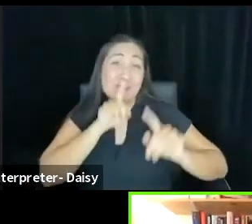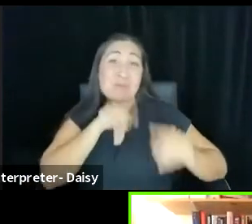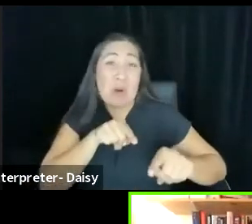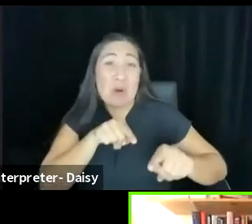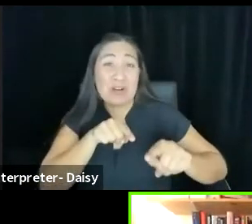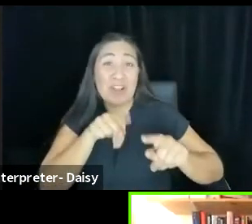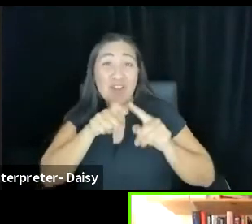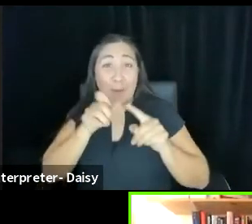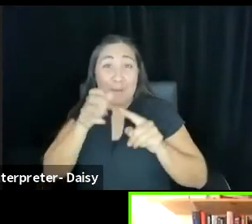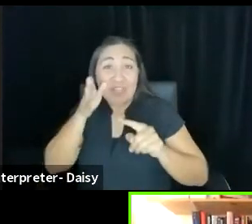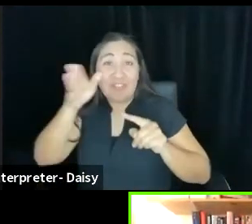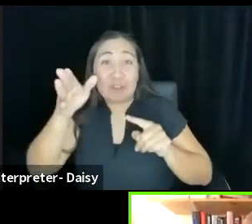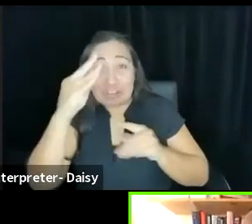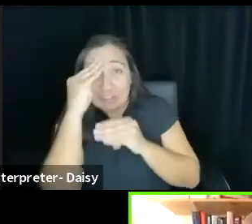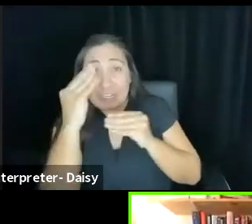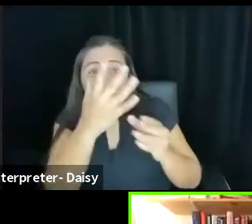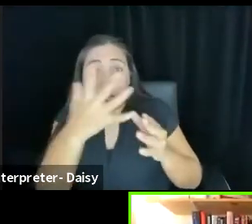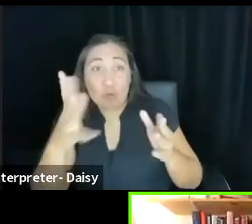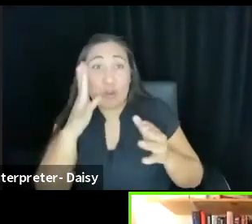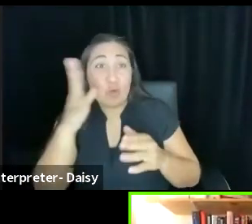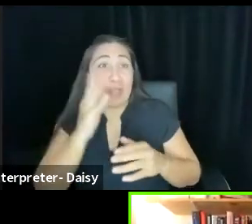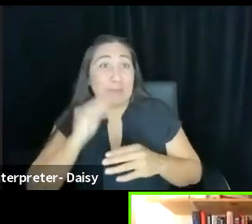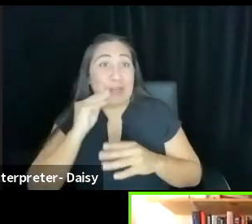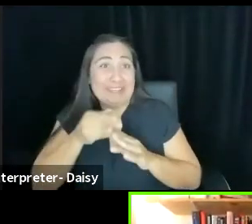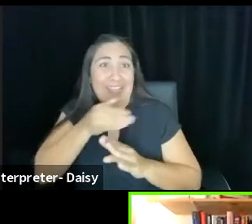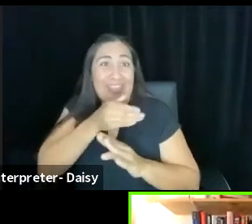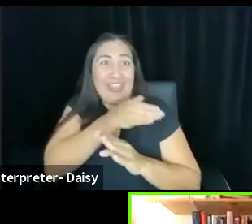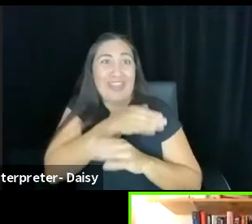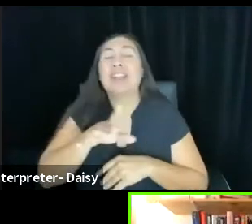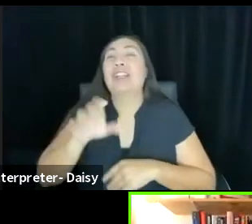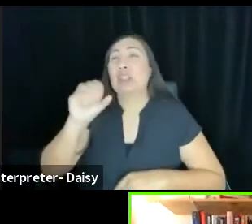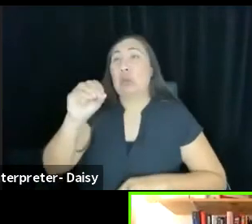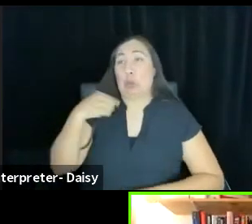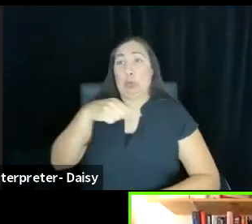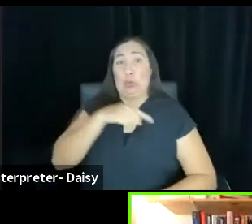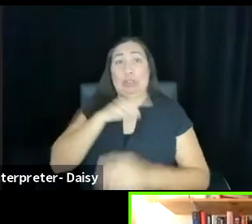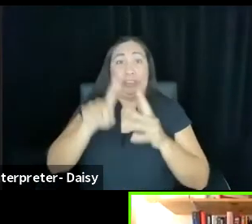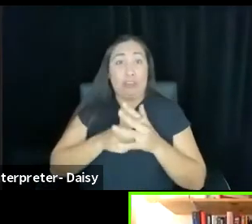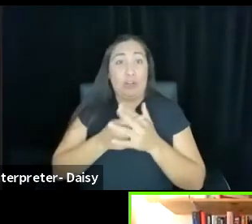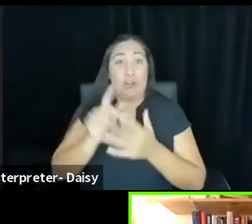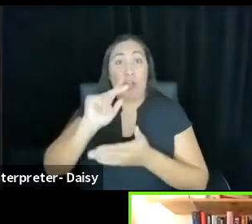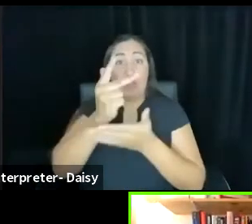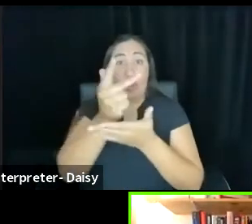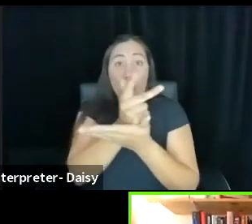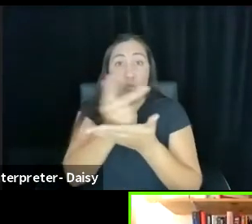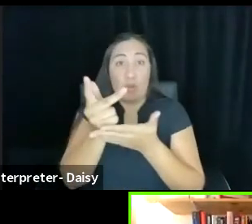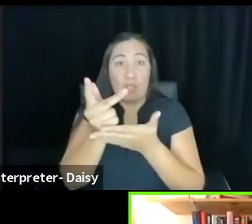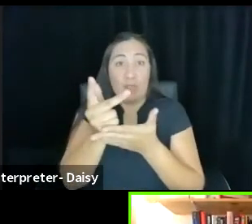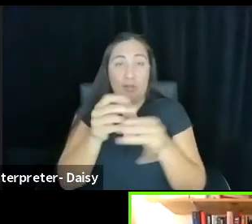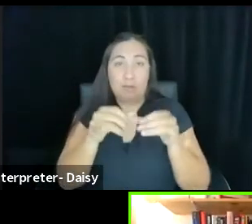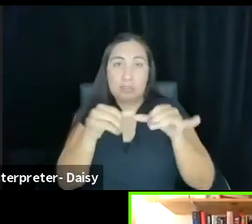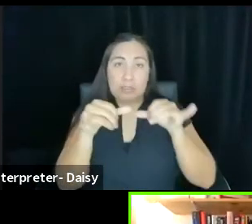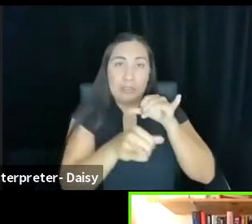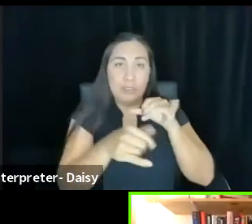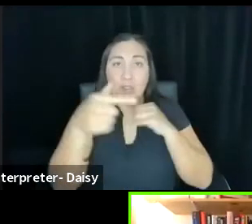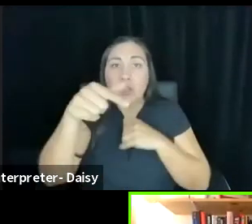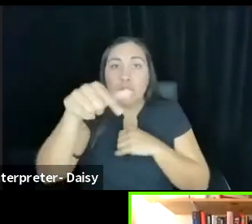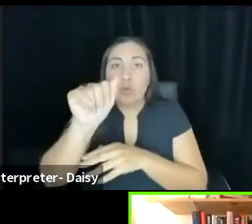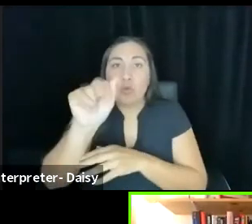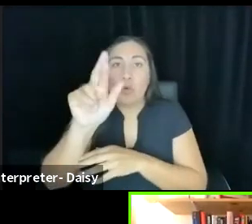experience, if you'd like. Well, you know, we're just starting week three of the quarantine really in earnest here in New York City, but it's